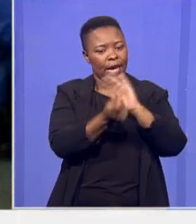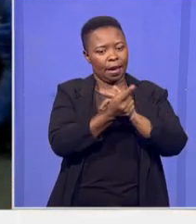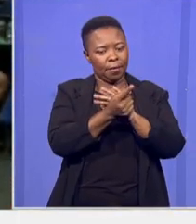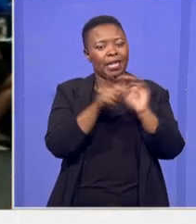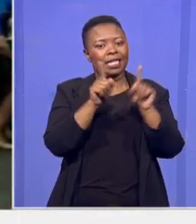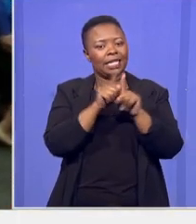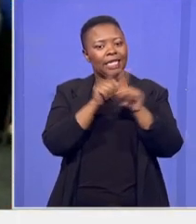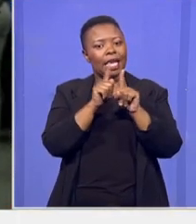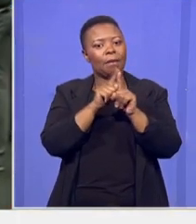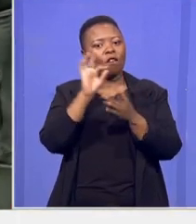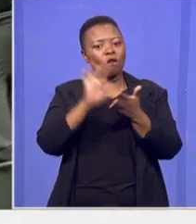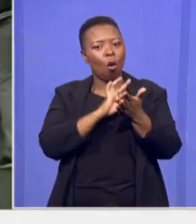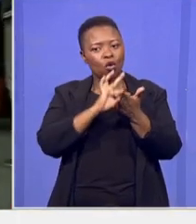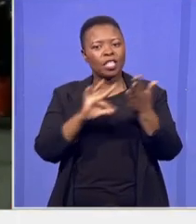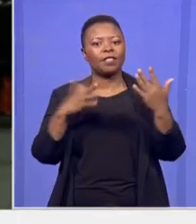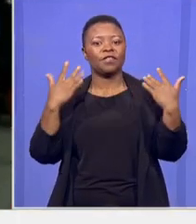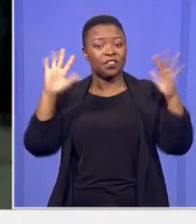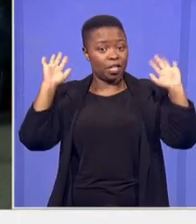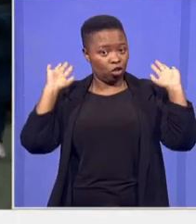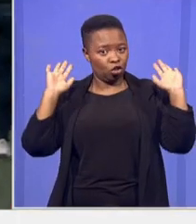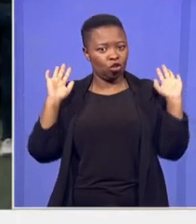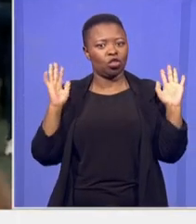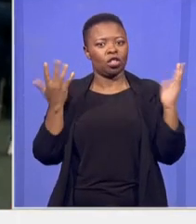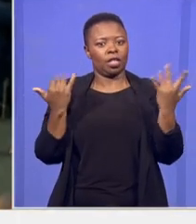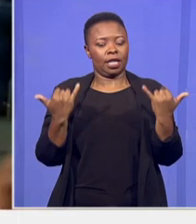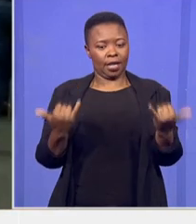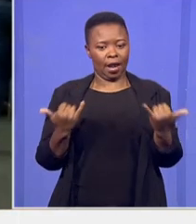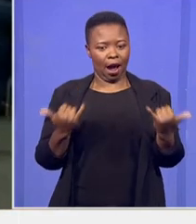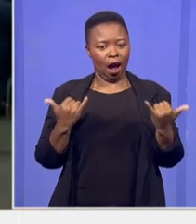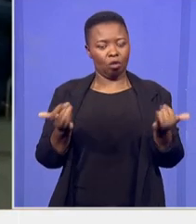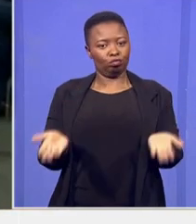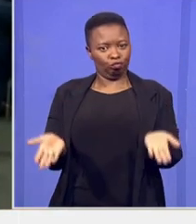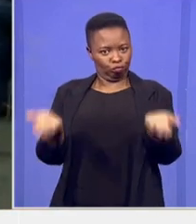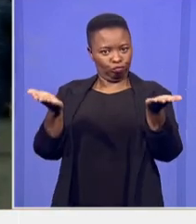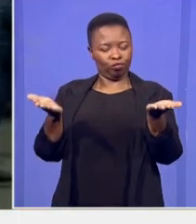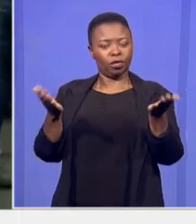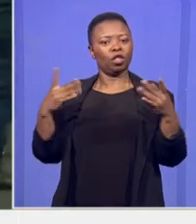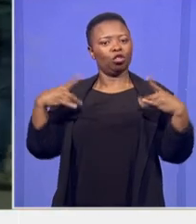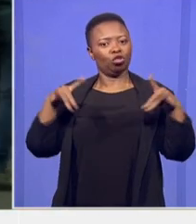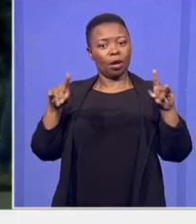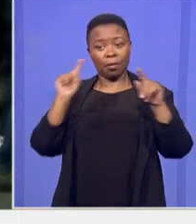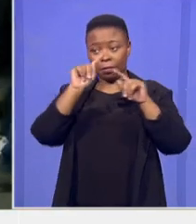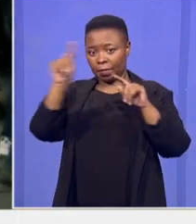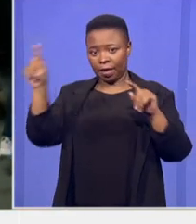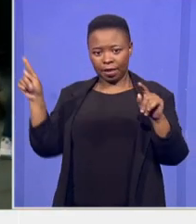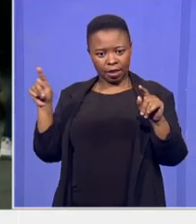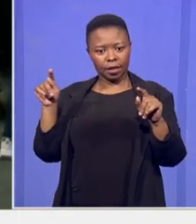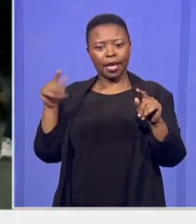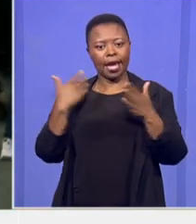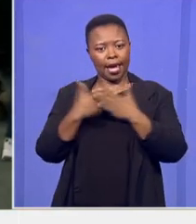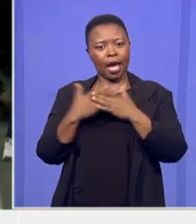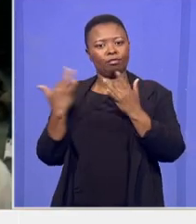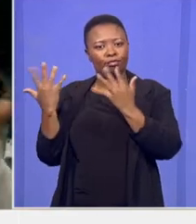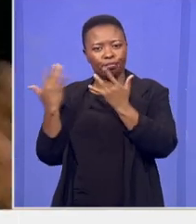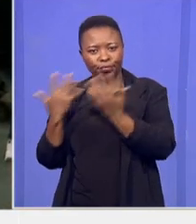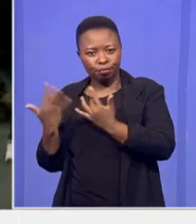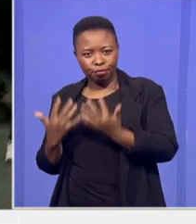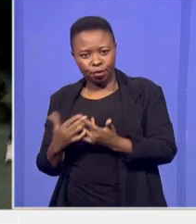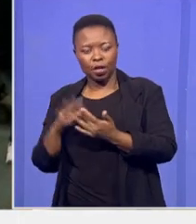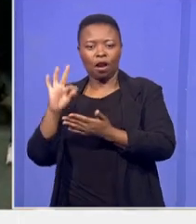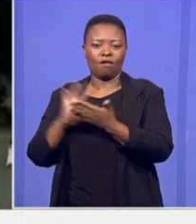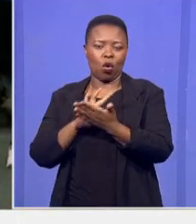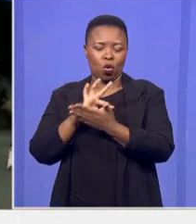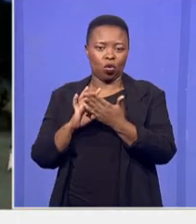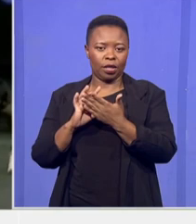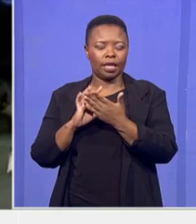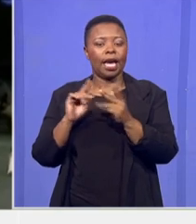voting has been concluded. It's now up to the presiding officers to go up and count those votes with the